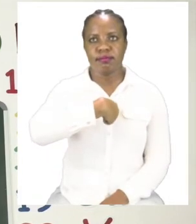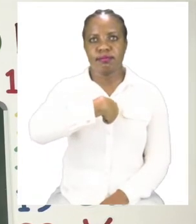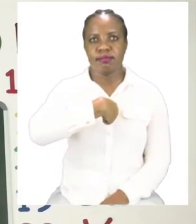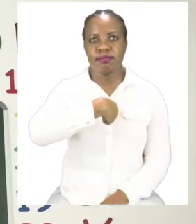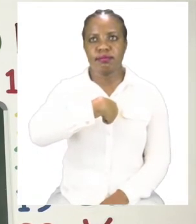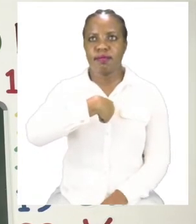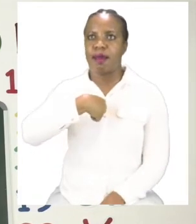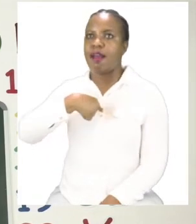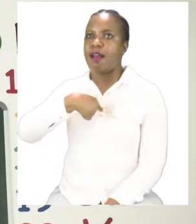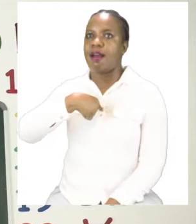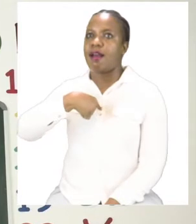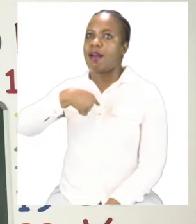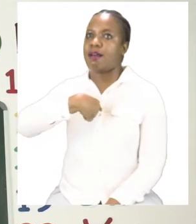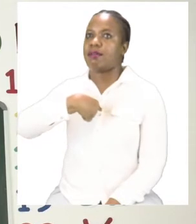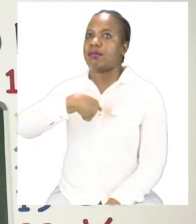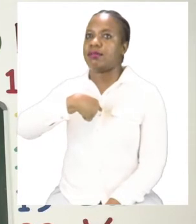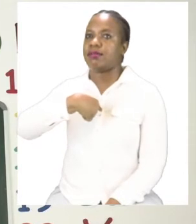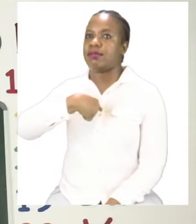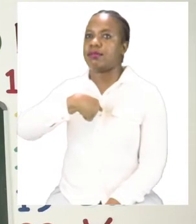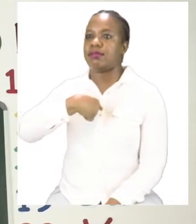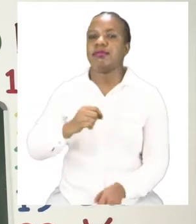say, I.